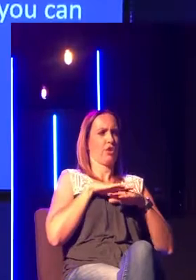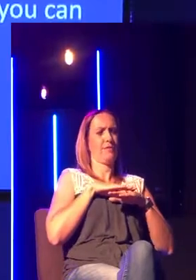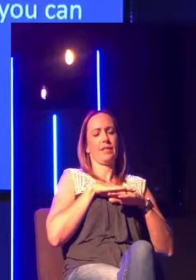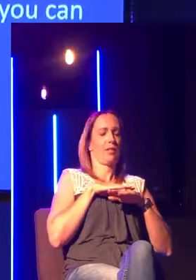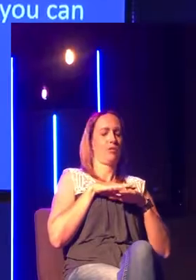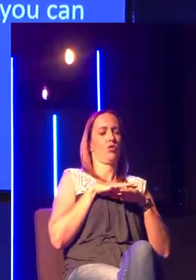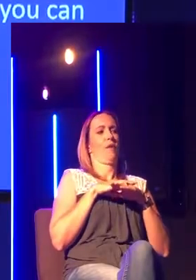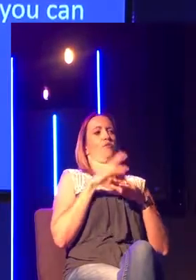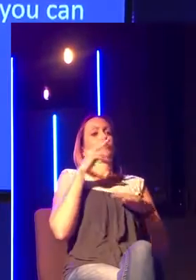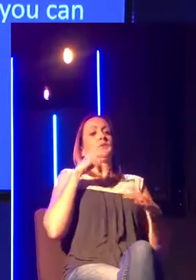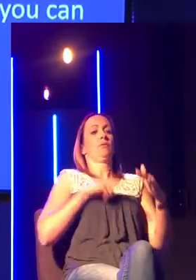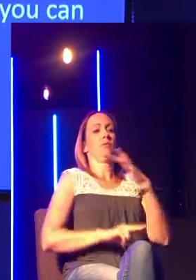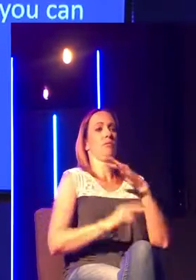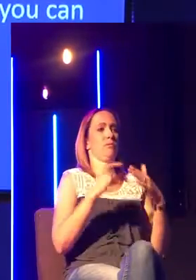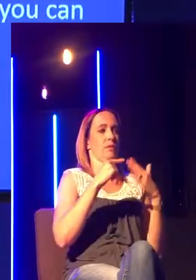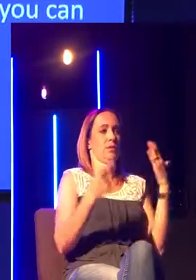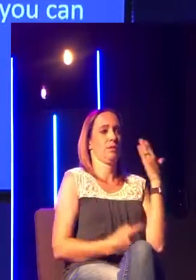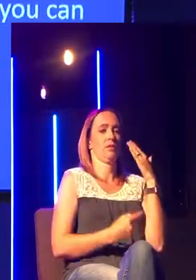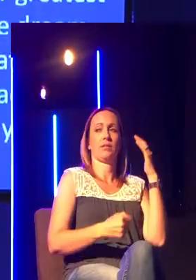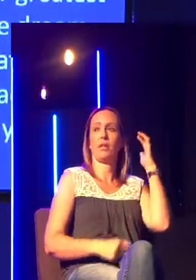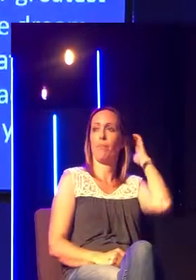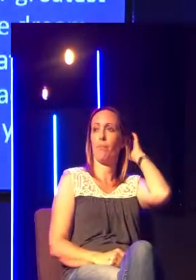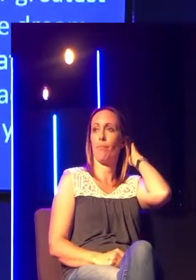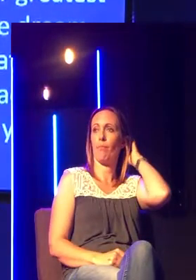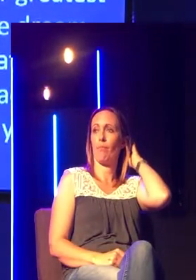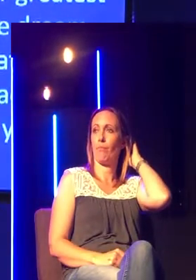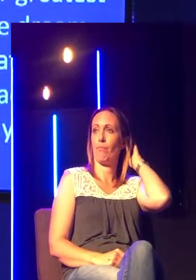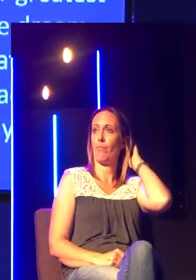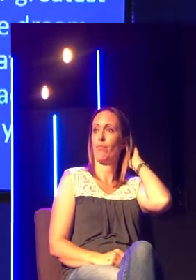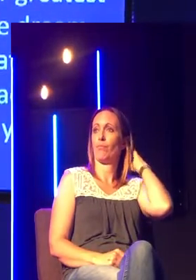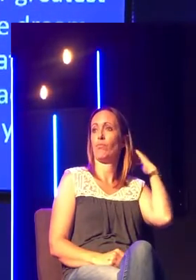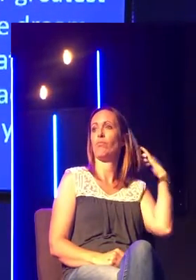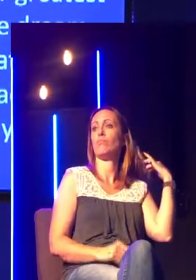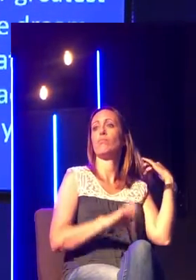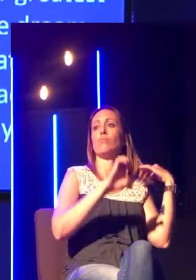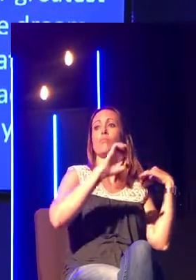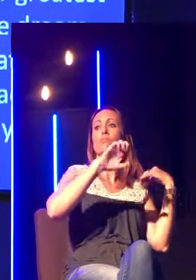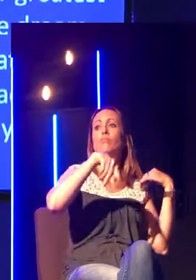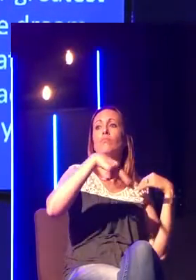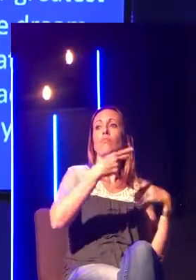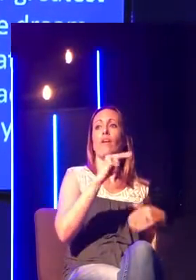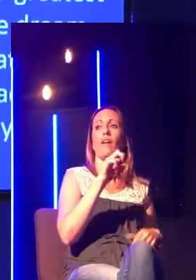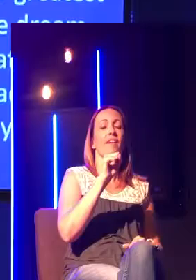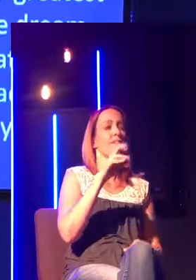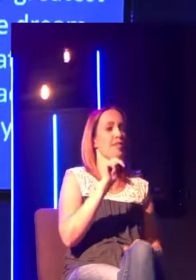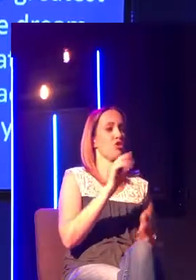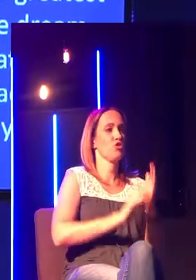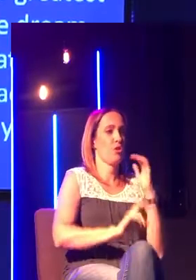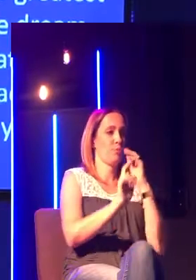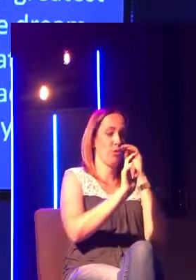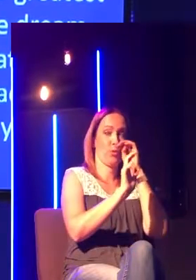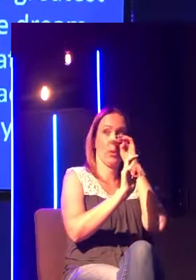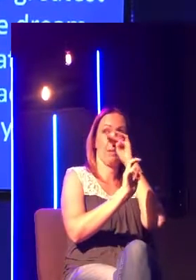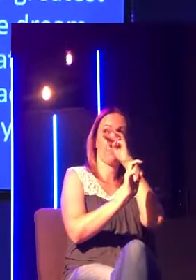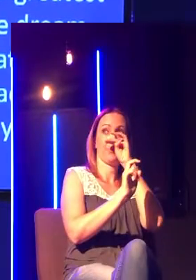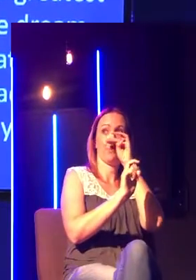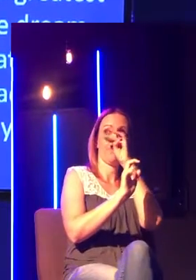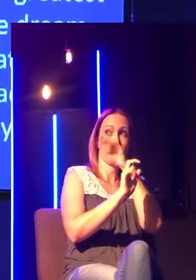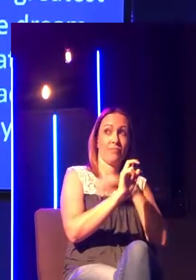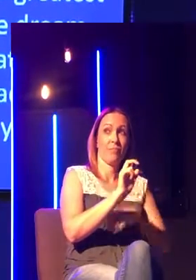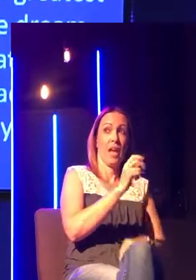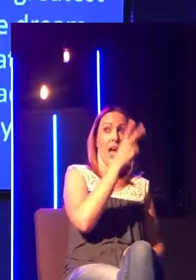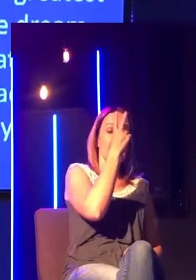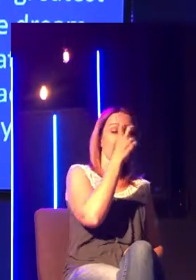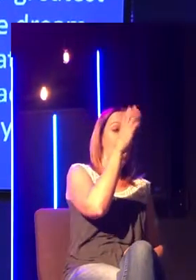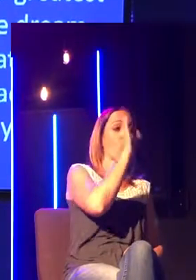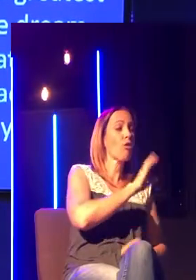potential. Ephesians 3 says, never doubt God's mighty power to work in you and accomplish all this. He will achieve infinitely more